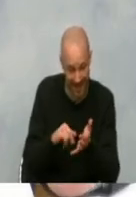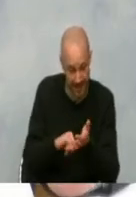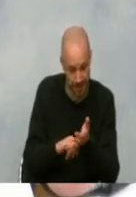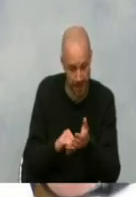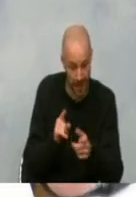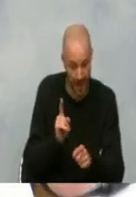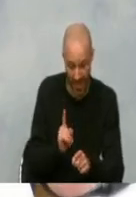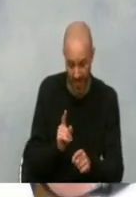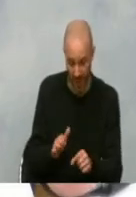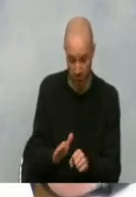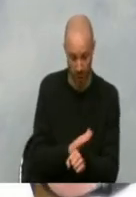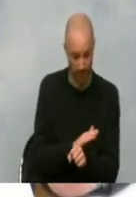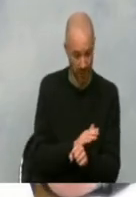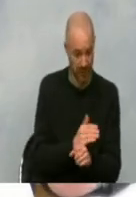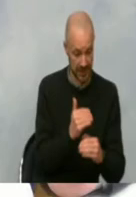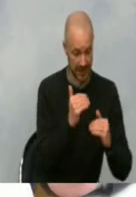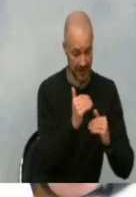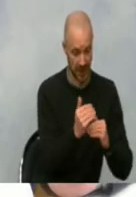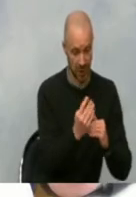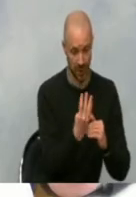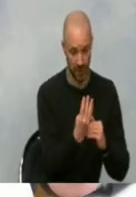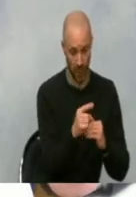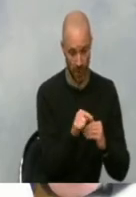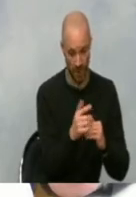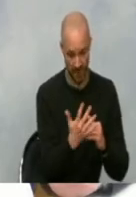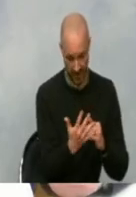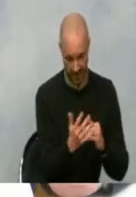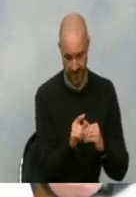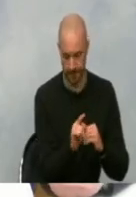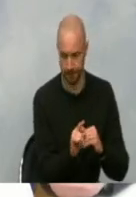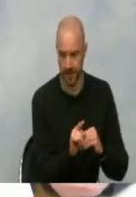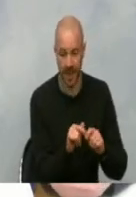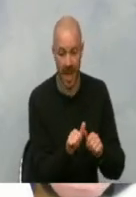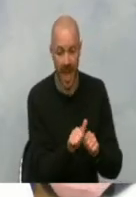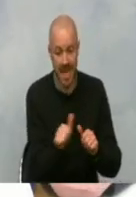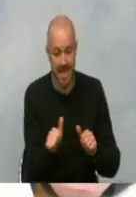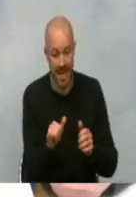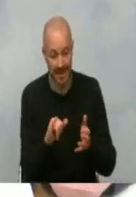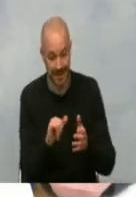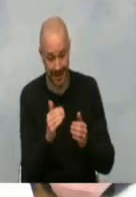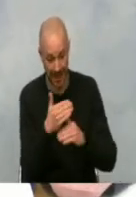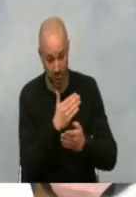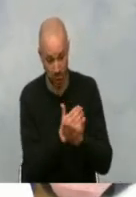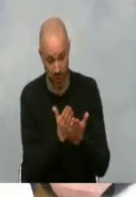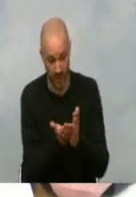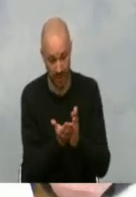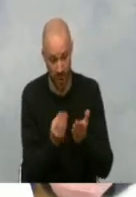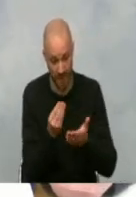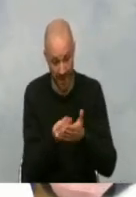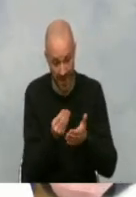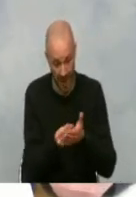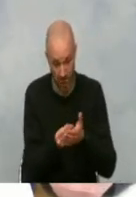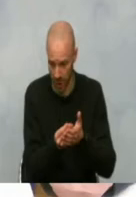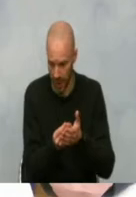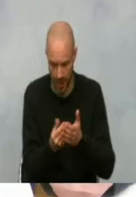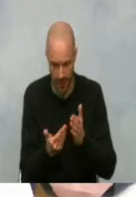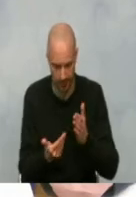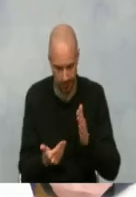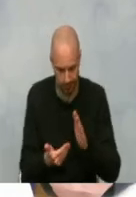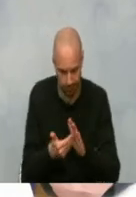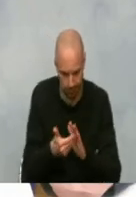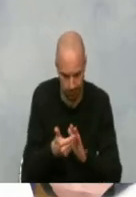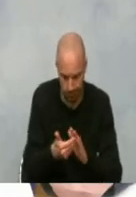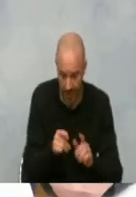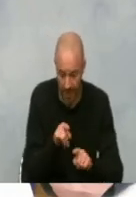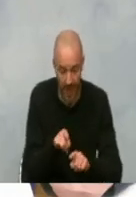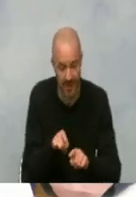section 4.5 in the paper. Now, the next section, which is financial implications, that goes into detail